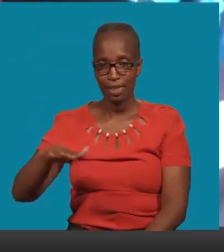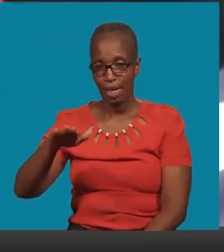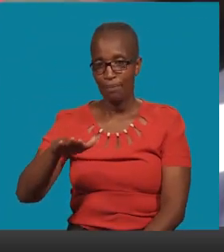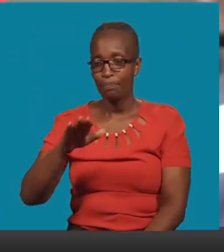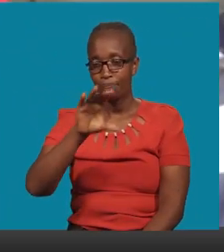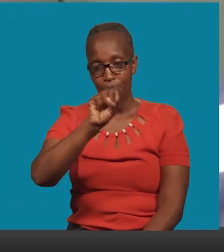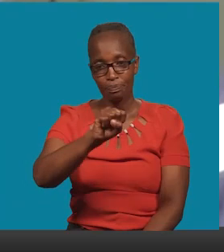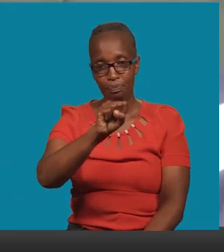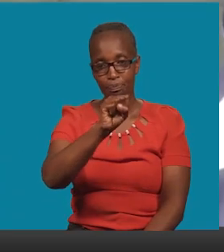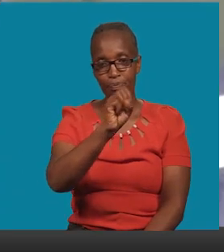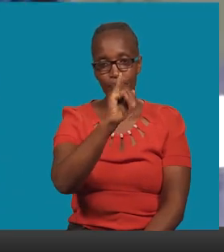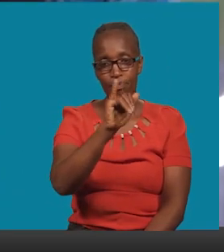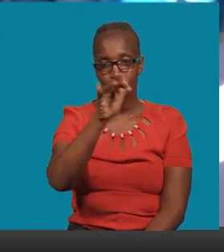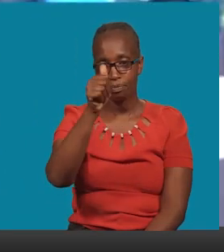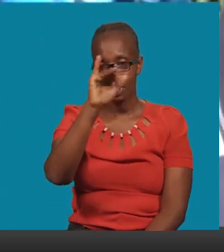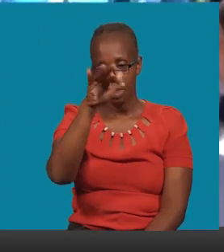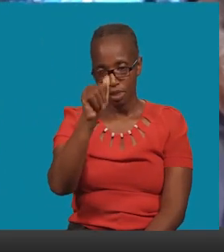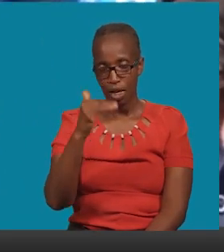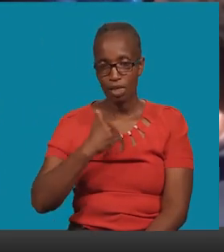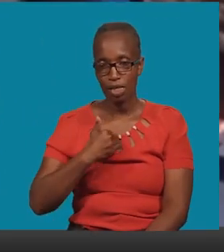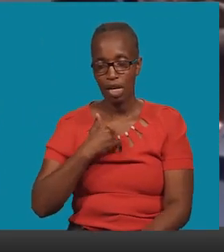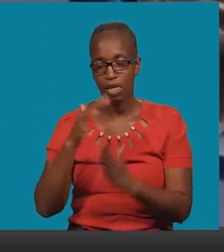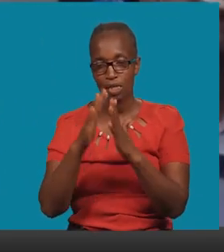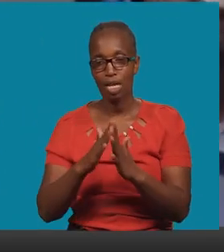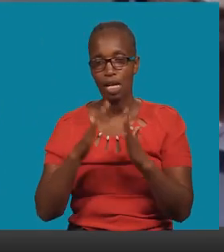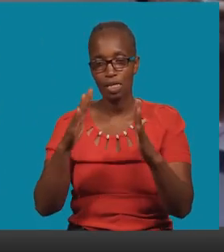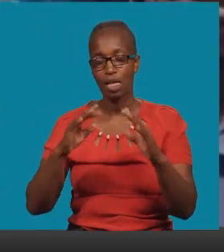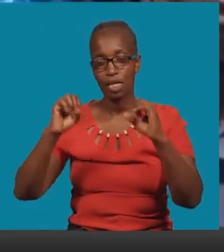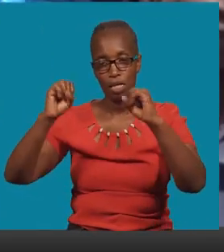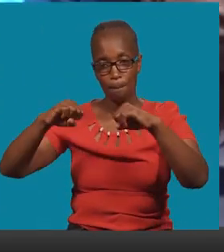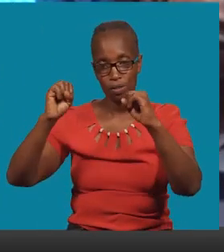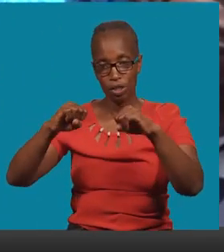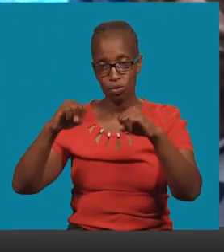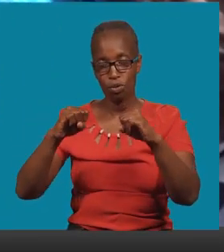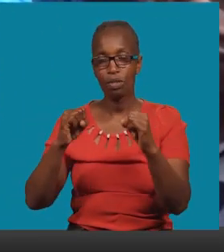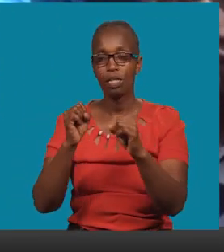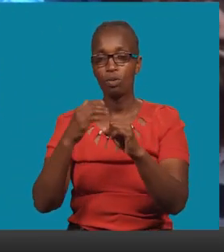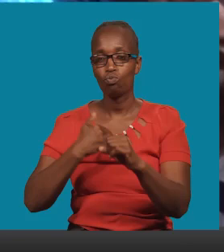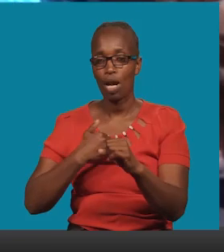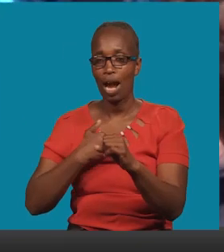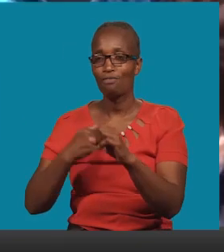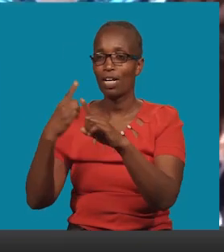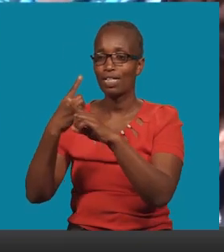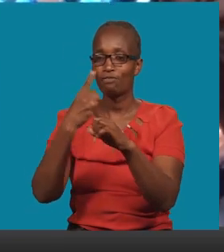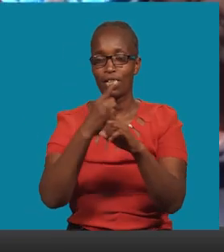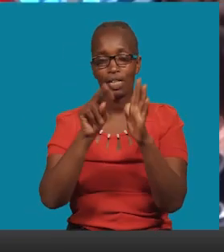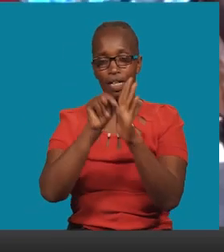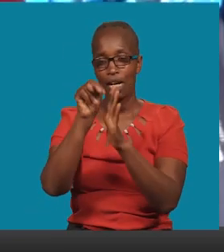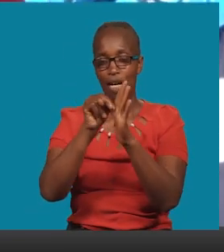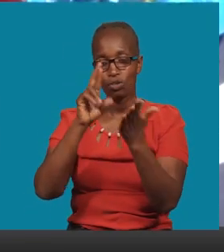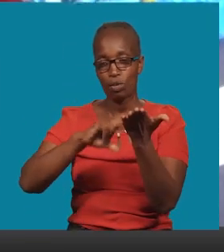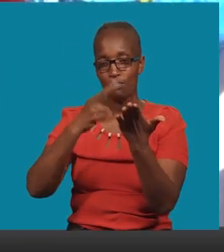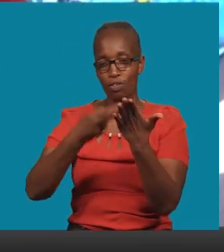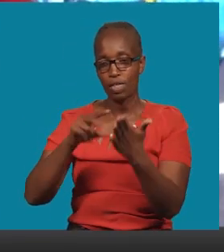kitalii. Siaya is a county of great potential, although untapped. We have